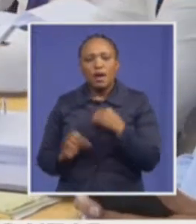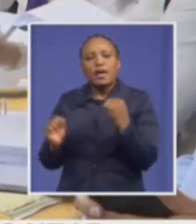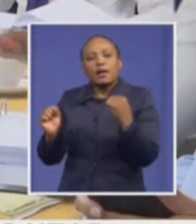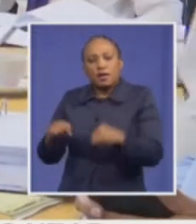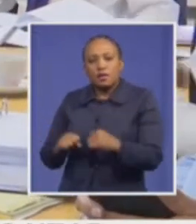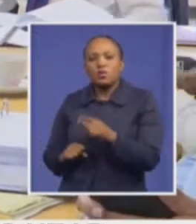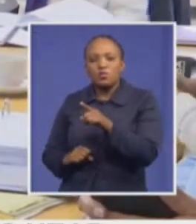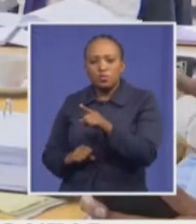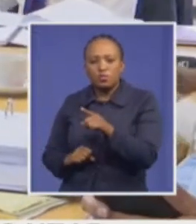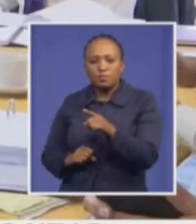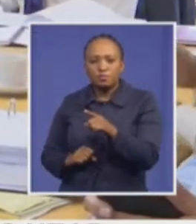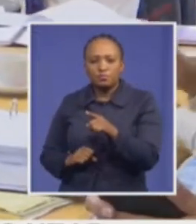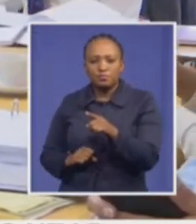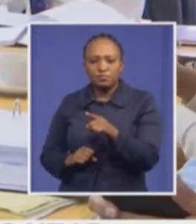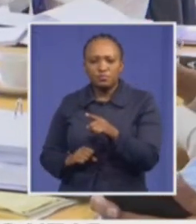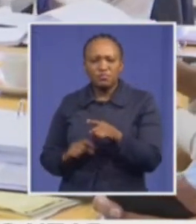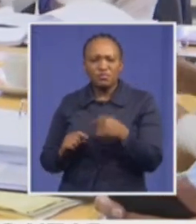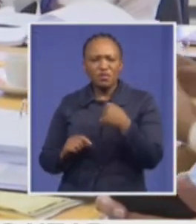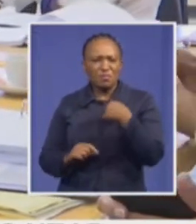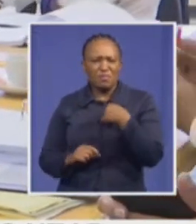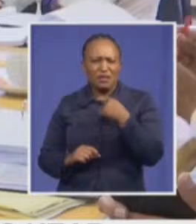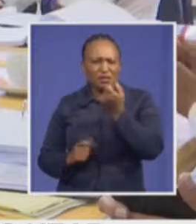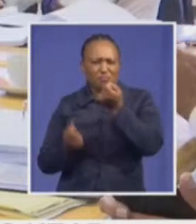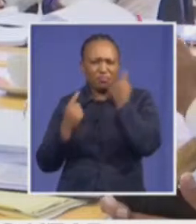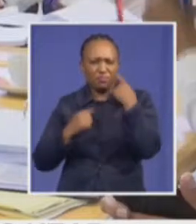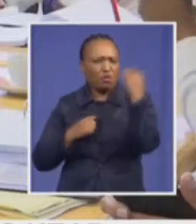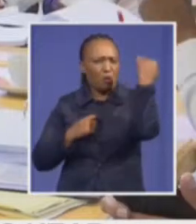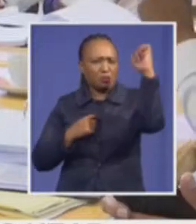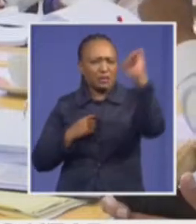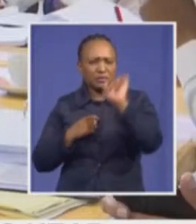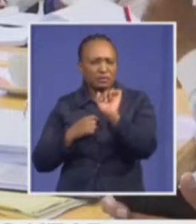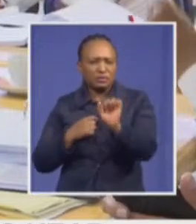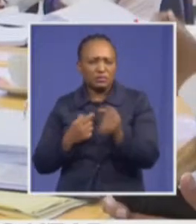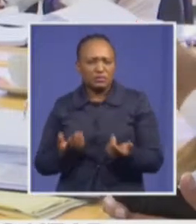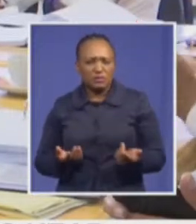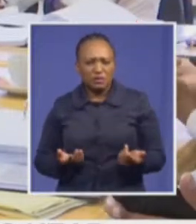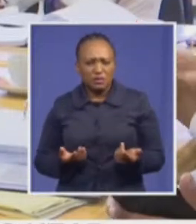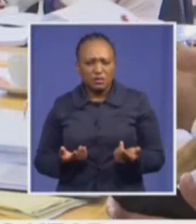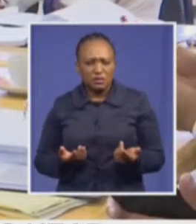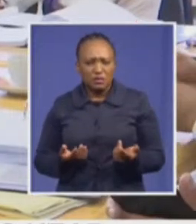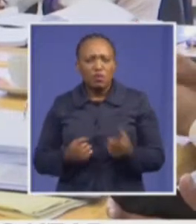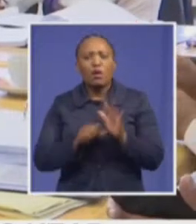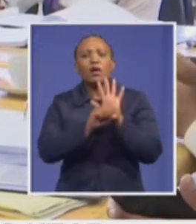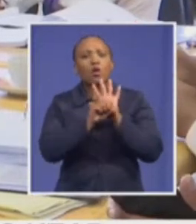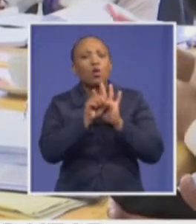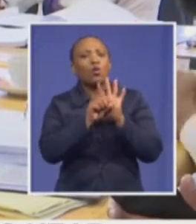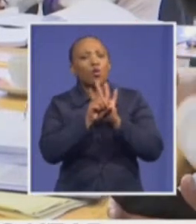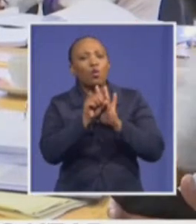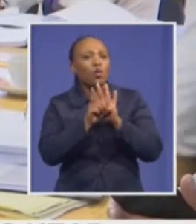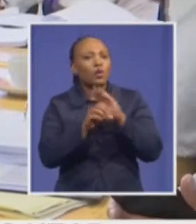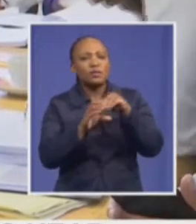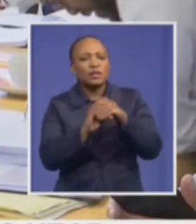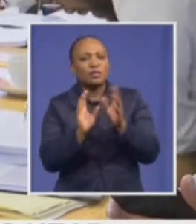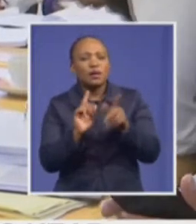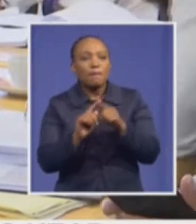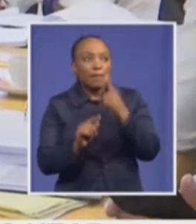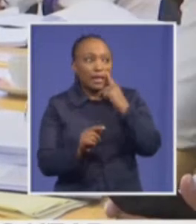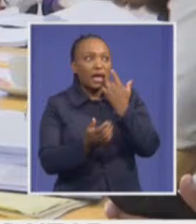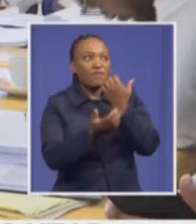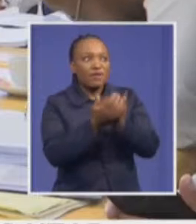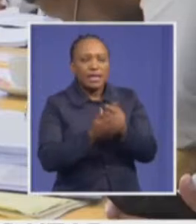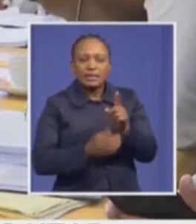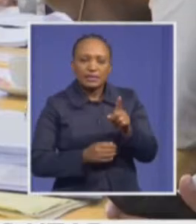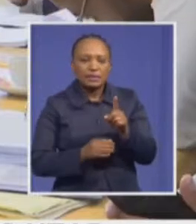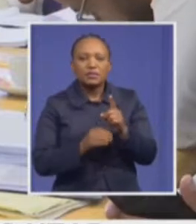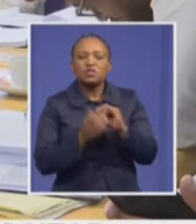Yes. It's in context. It is a context, that's all. It's not direct evidence against, but in context, I agree entirely that